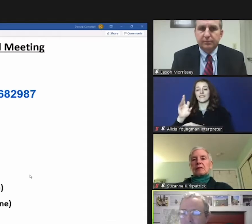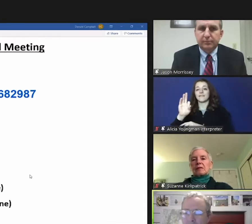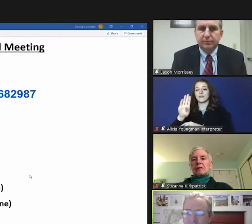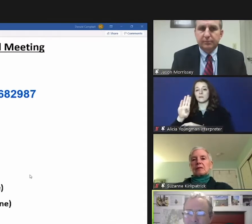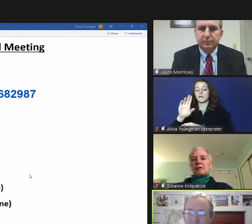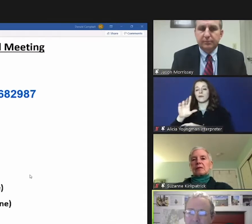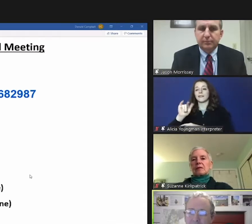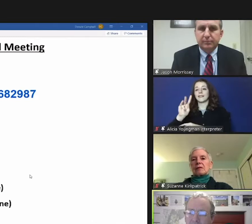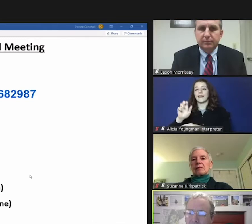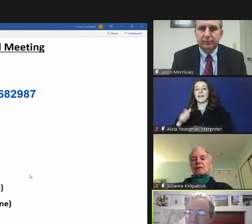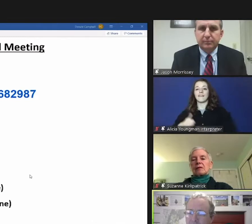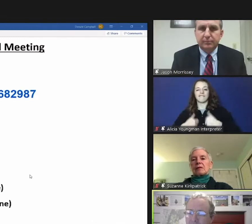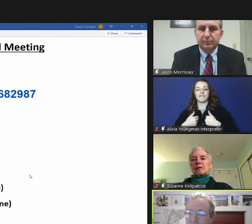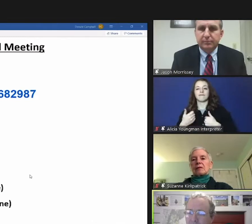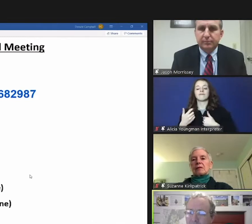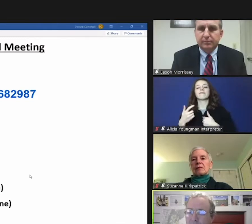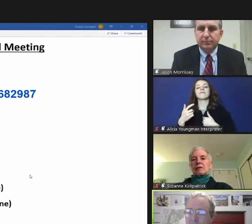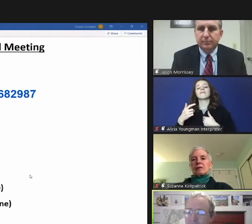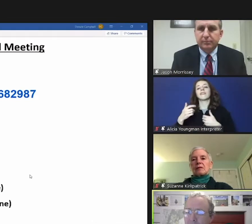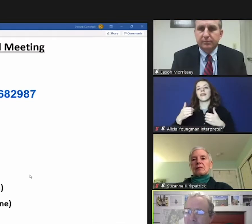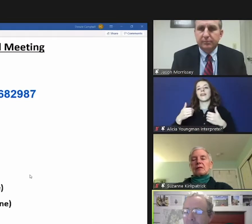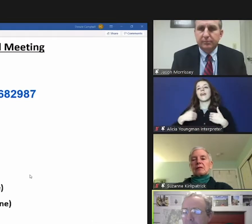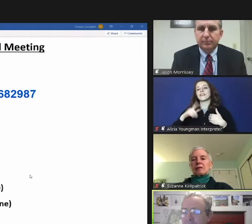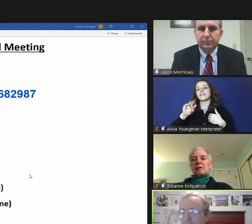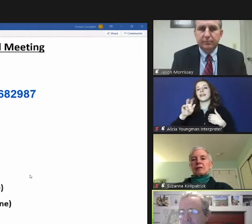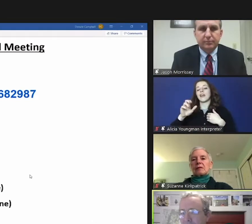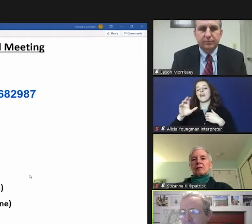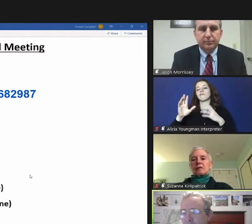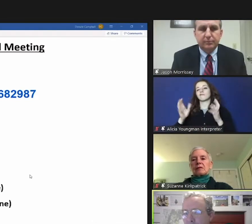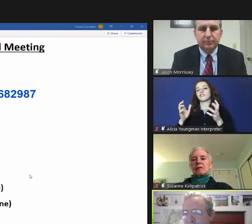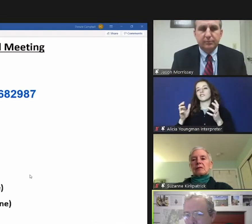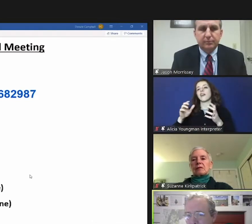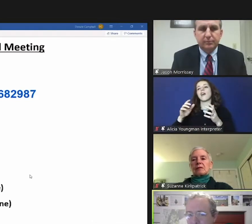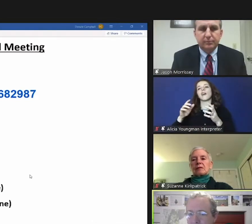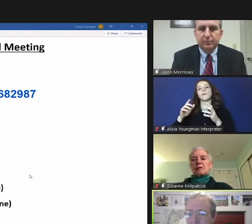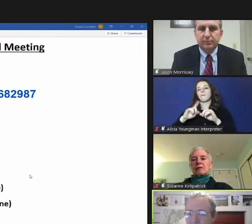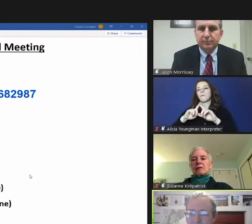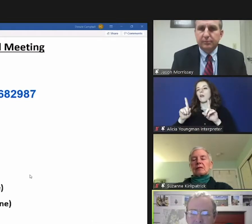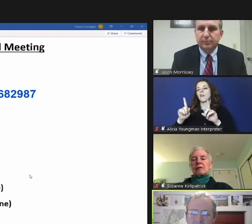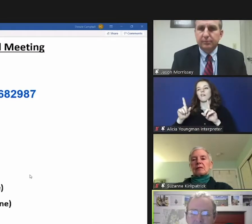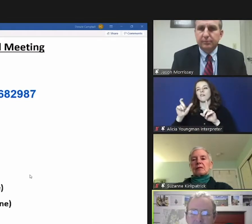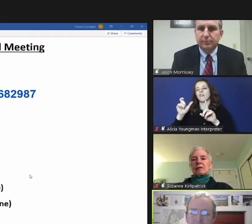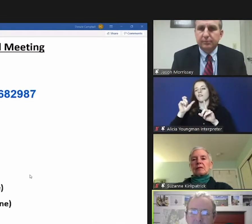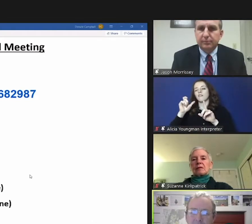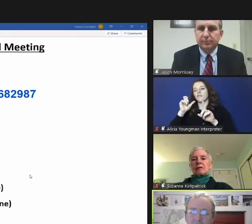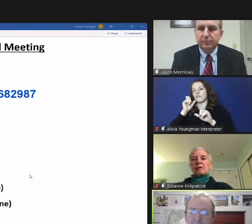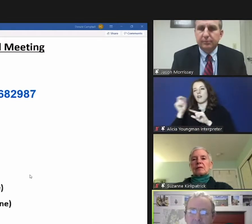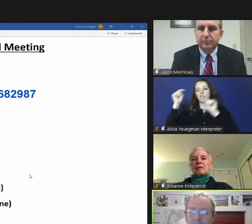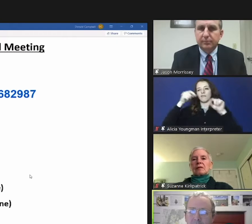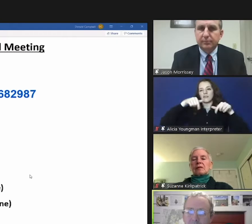Live. That does have a live chat feature, but none of that live chat comes back to this meeting.